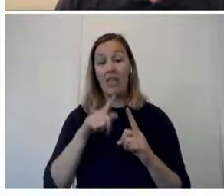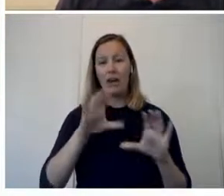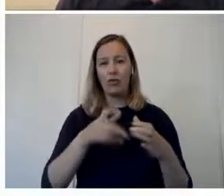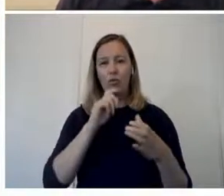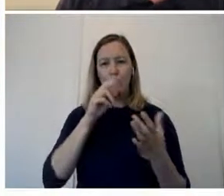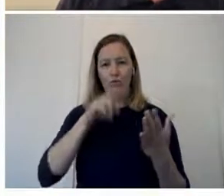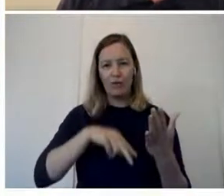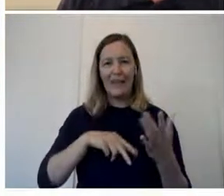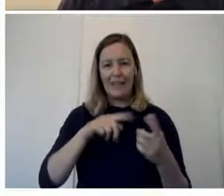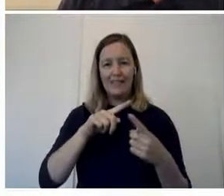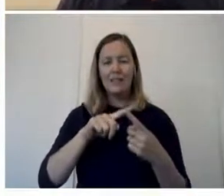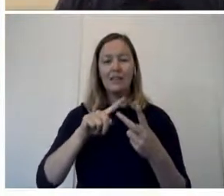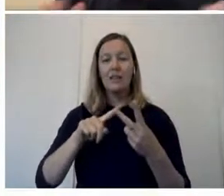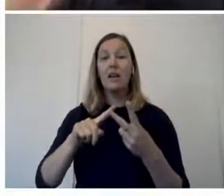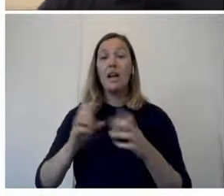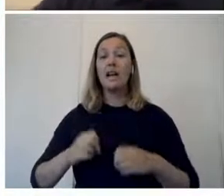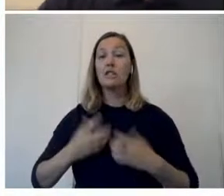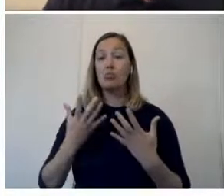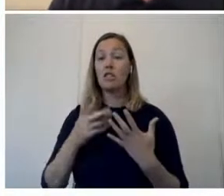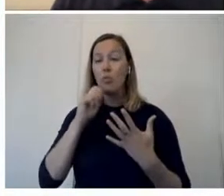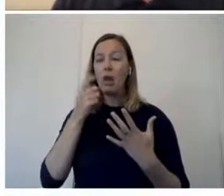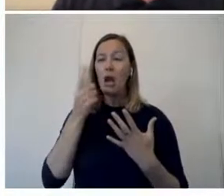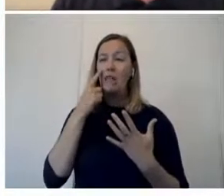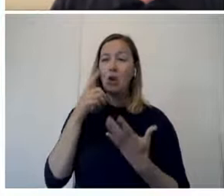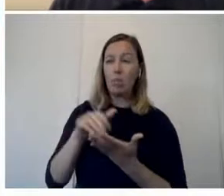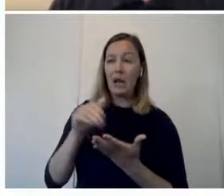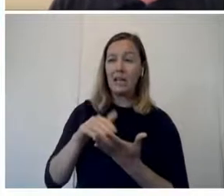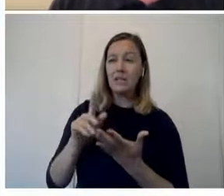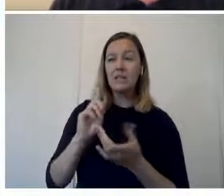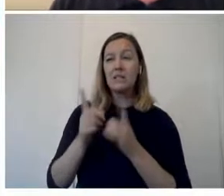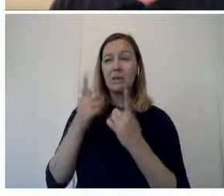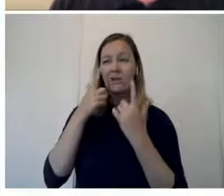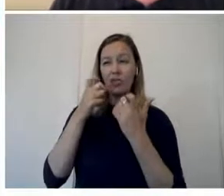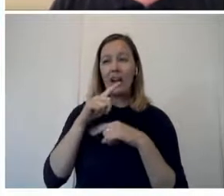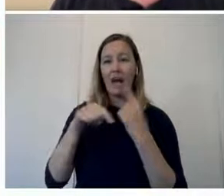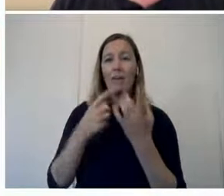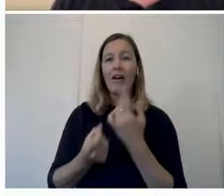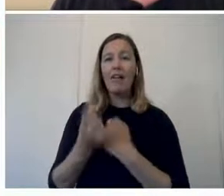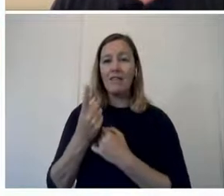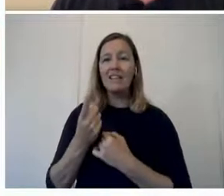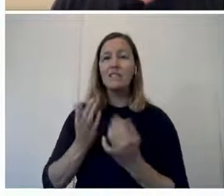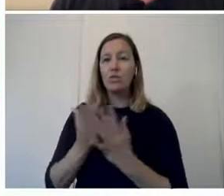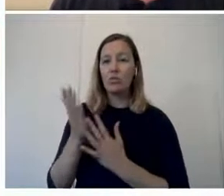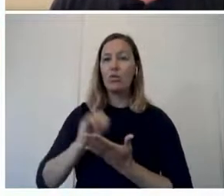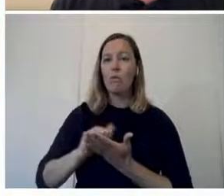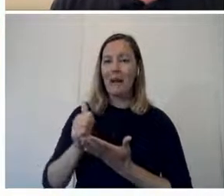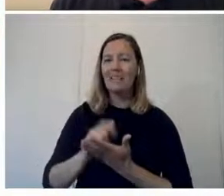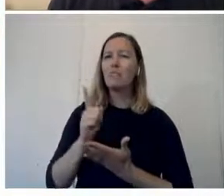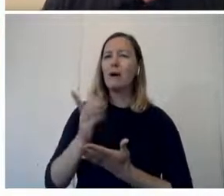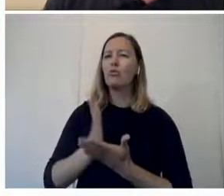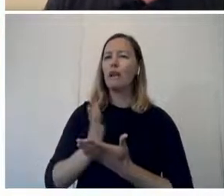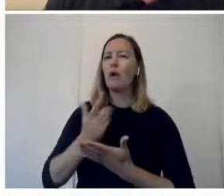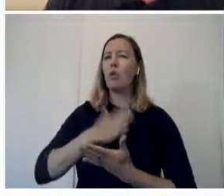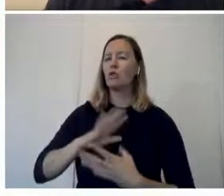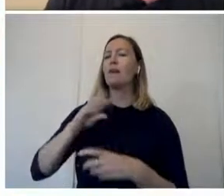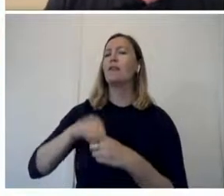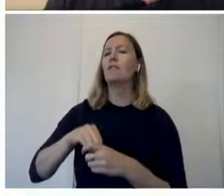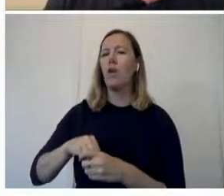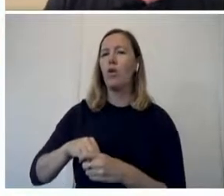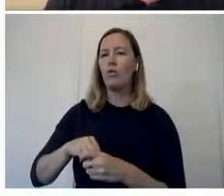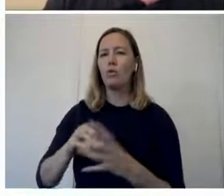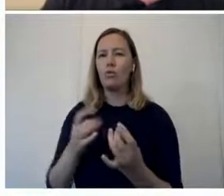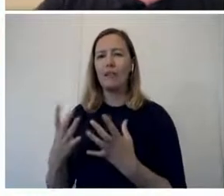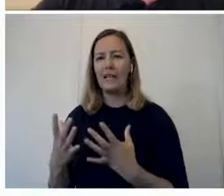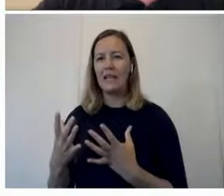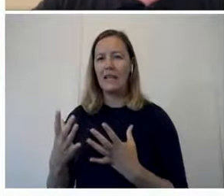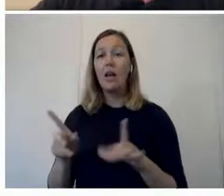Expression will look at marketing, and that's sometimes how they find out about things, but really they want to be on the inside. Like when they join your Facebook group, they